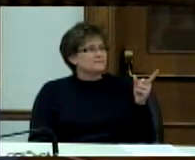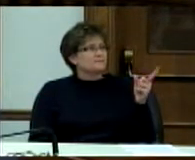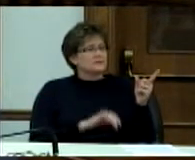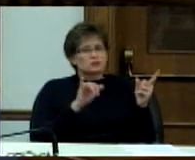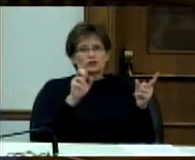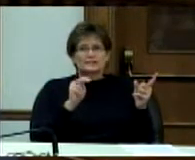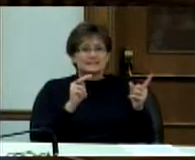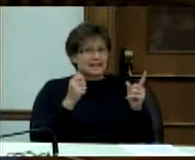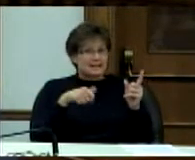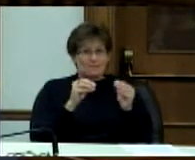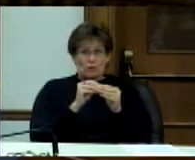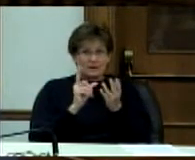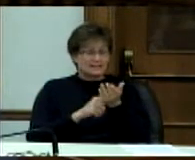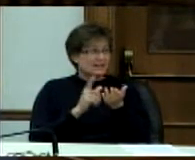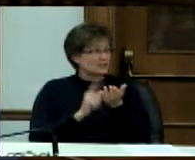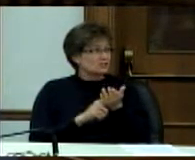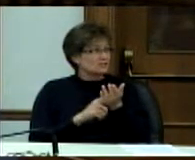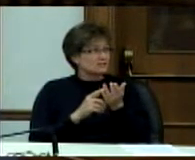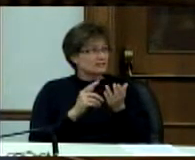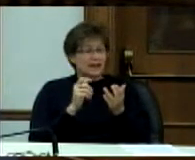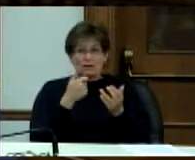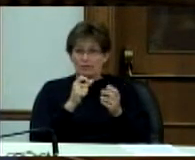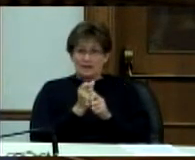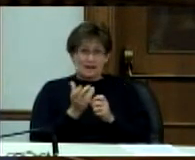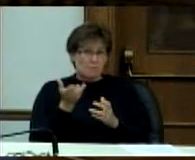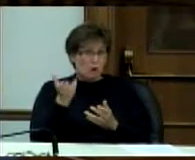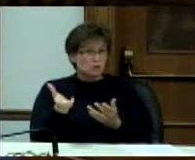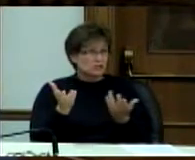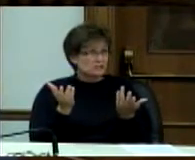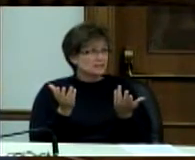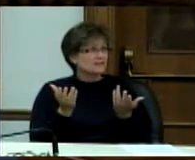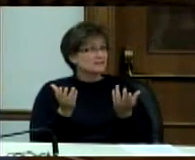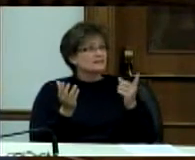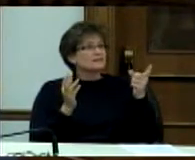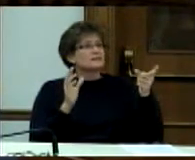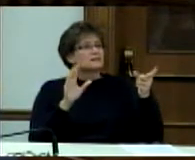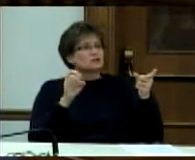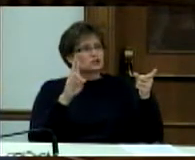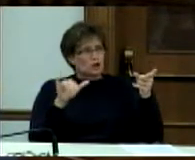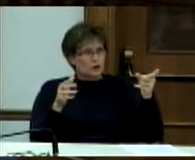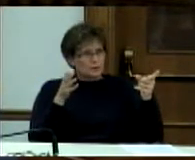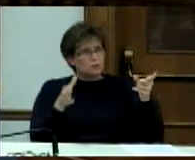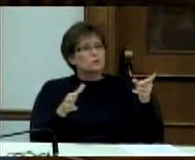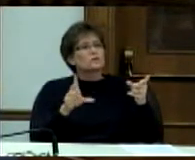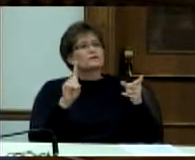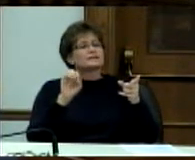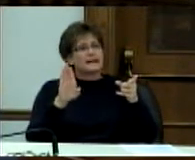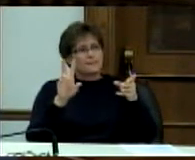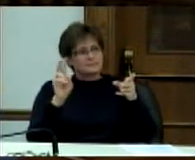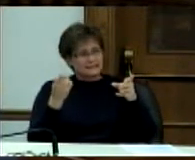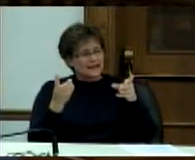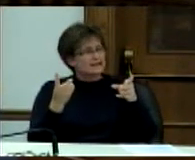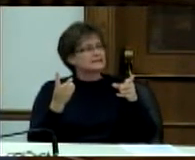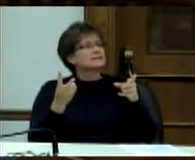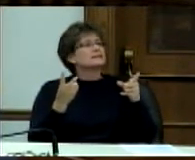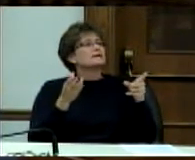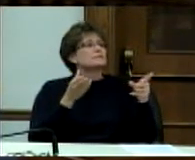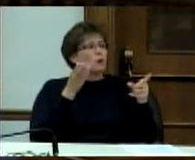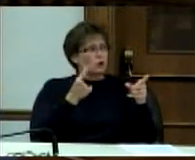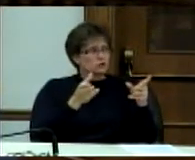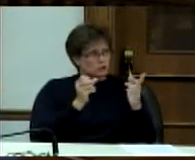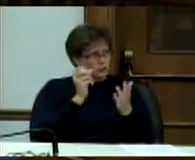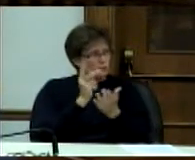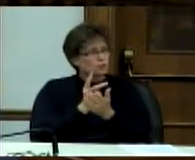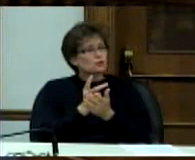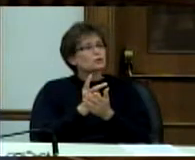Any further discussion? I'll entertain a motion to approve. So moved. Second. We have a motion and a